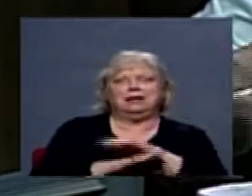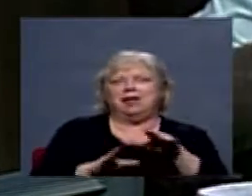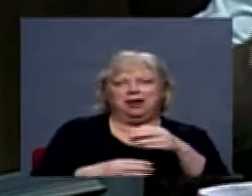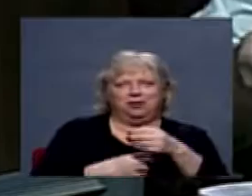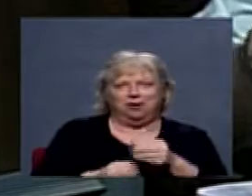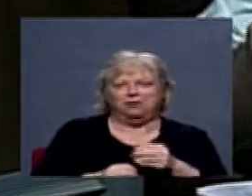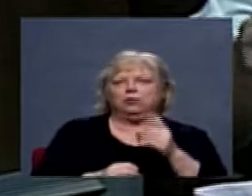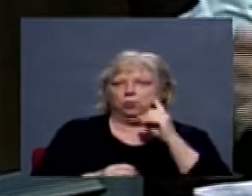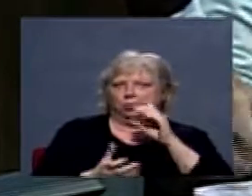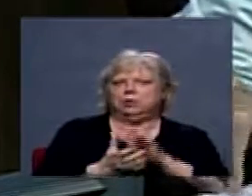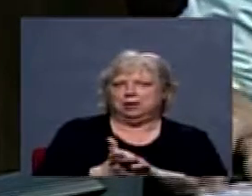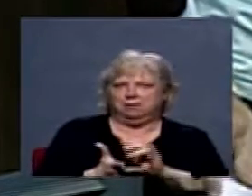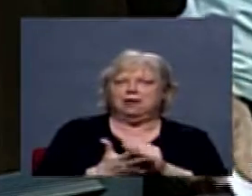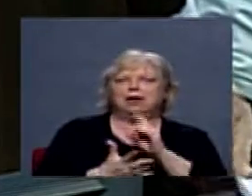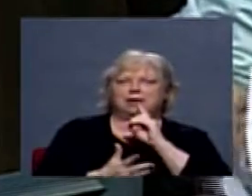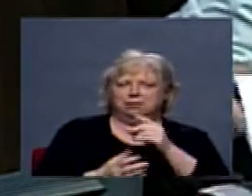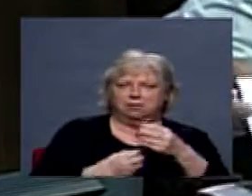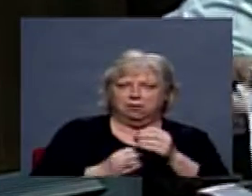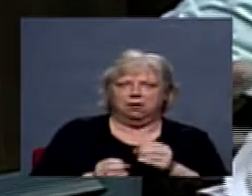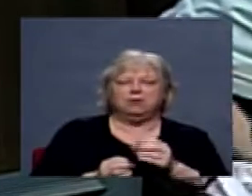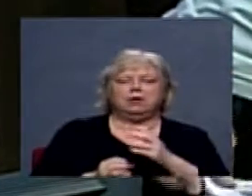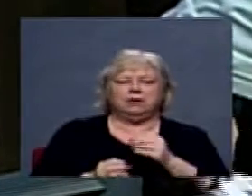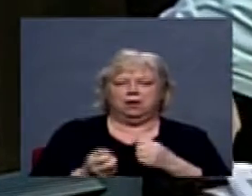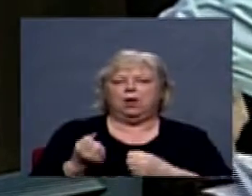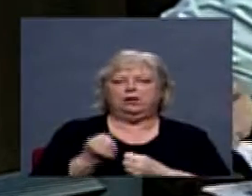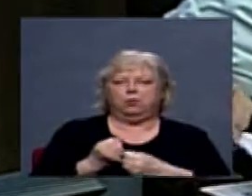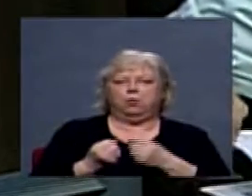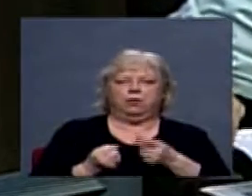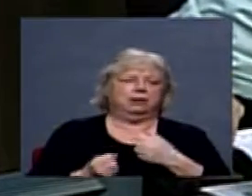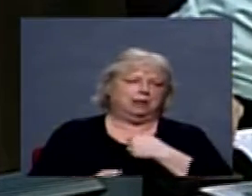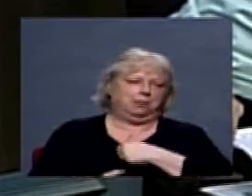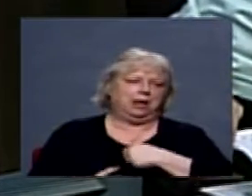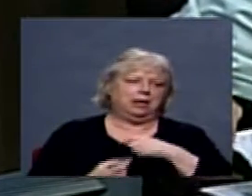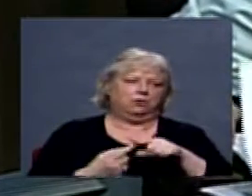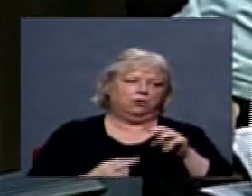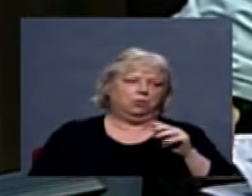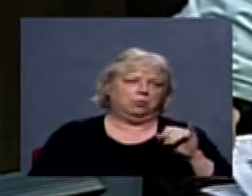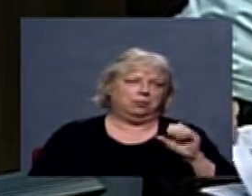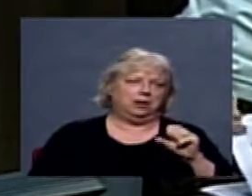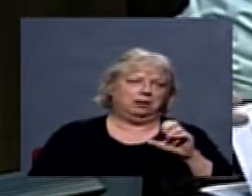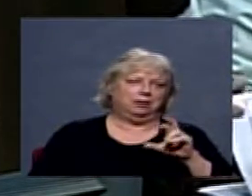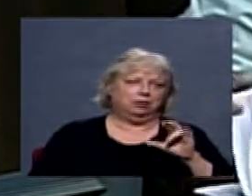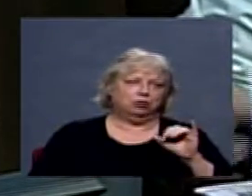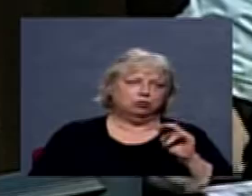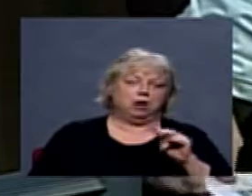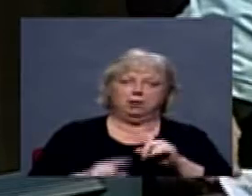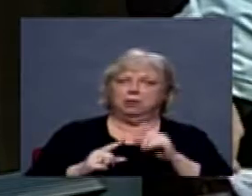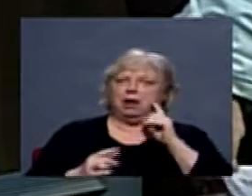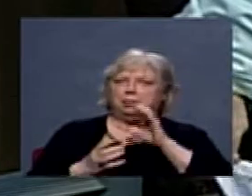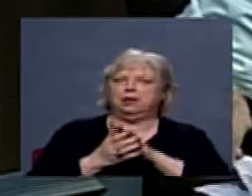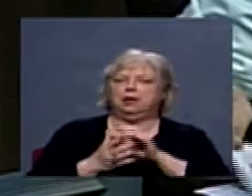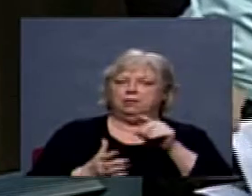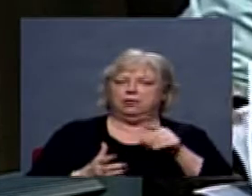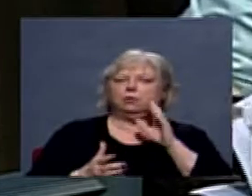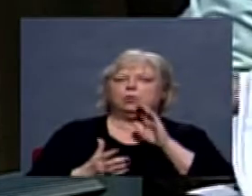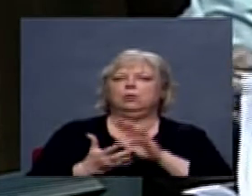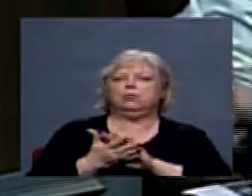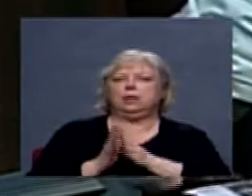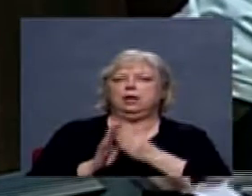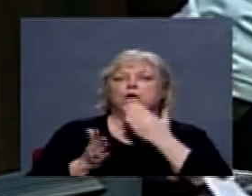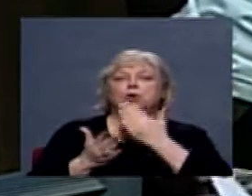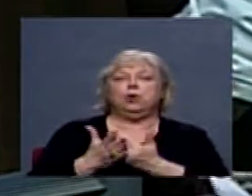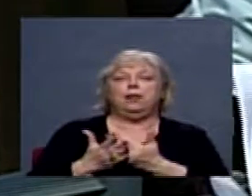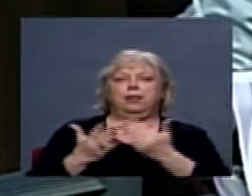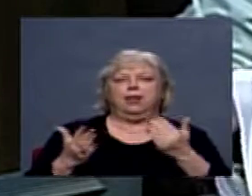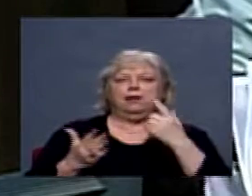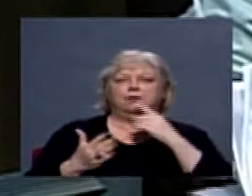and I do apologize to Ms. Crane, but I just think it's going to be a good thing for our community, and